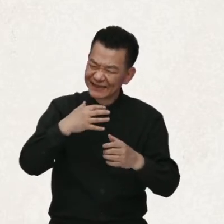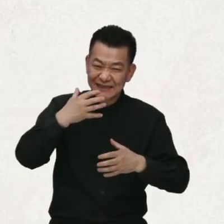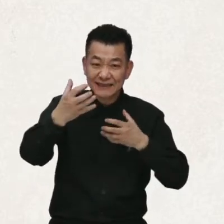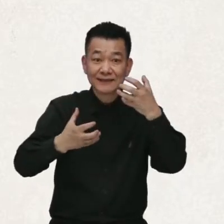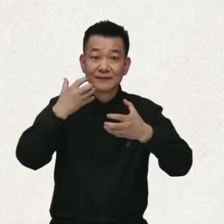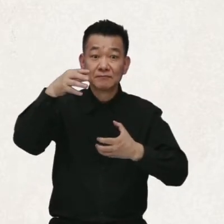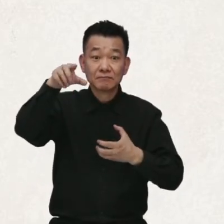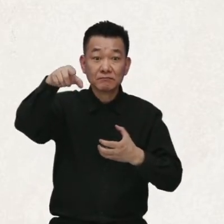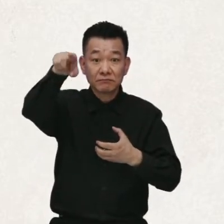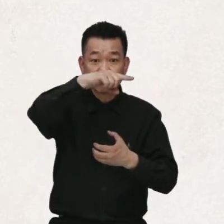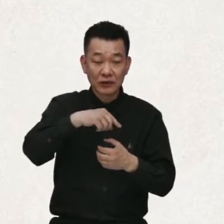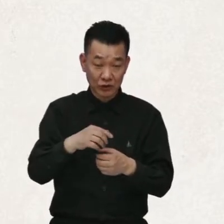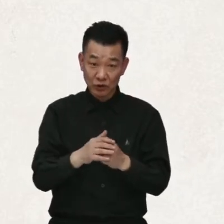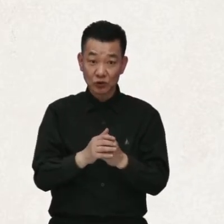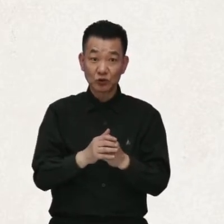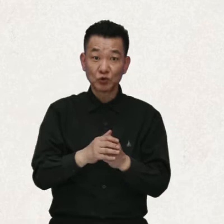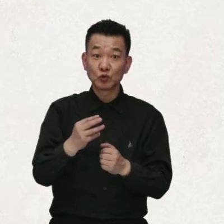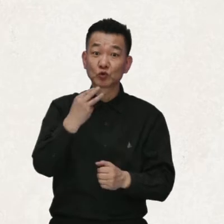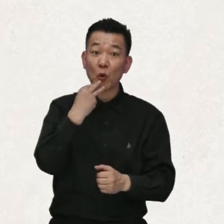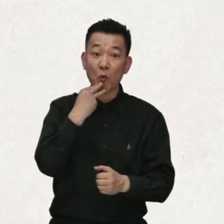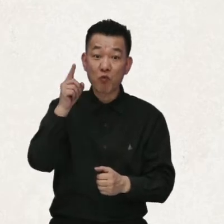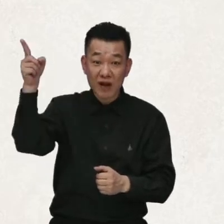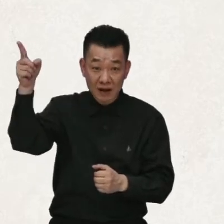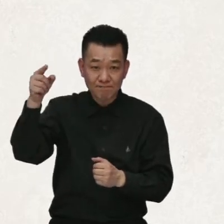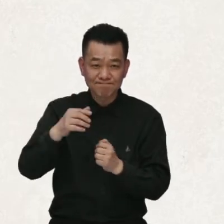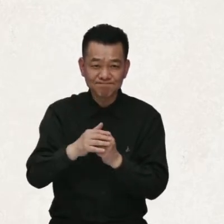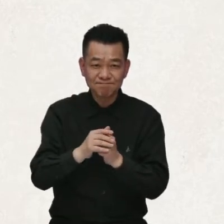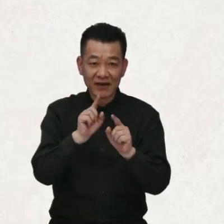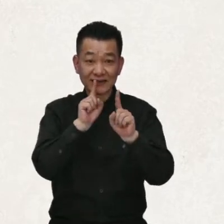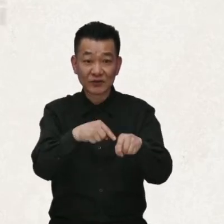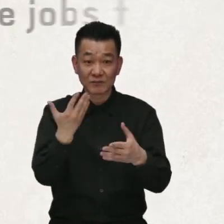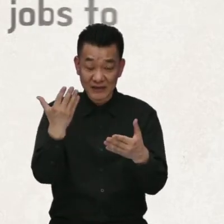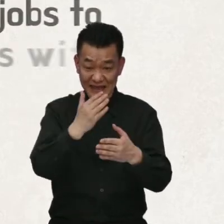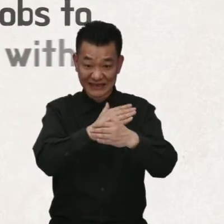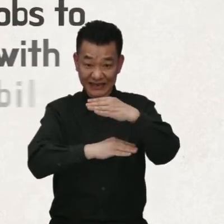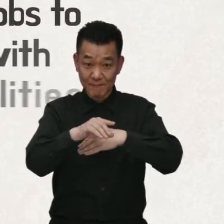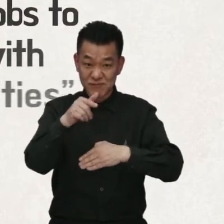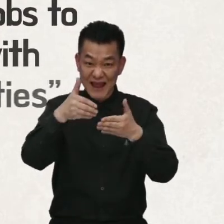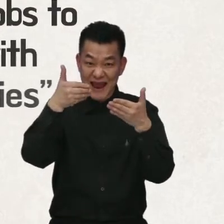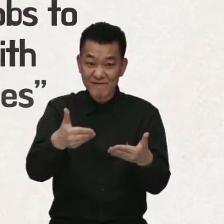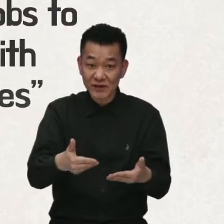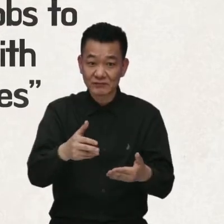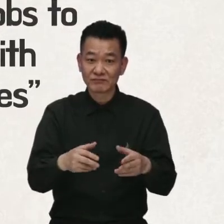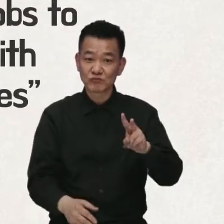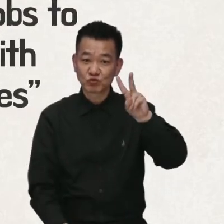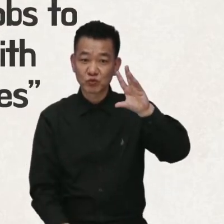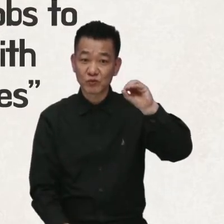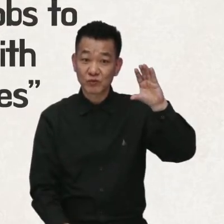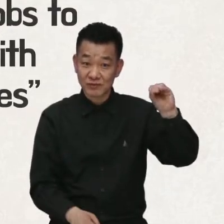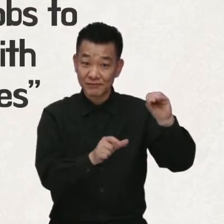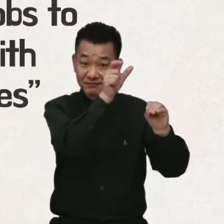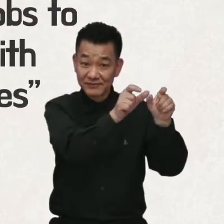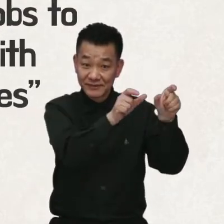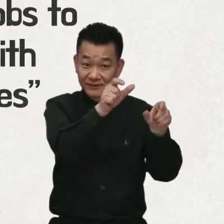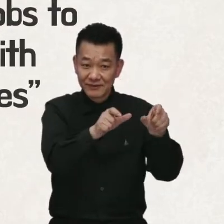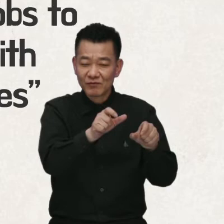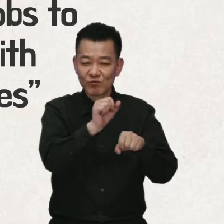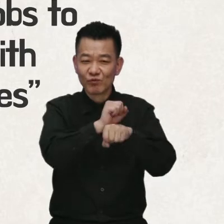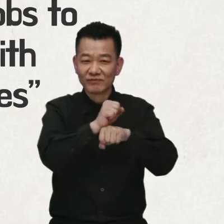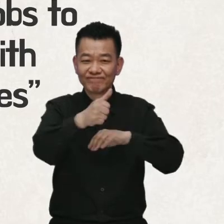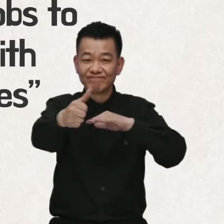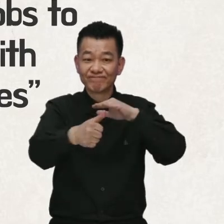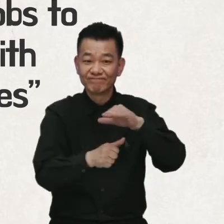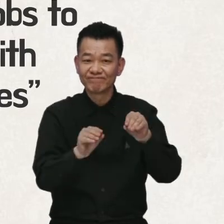work. The Seoul Metropolitan Government replied by saying they will provide jobs to 200 persons with severe